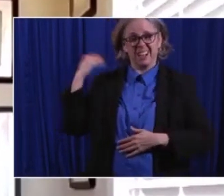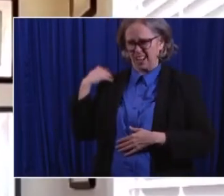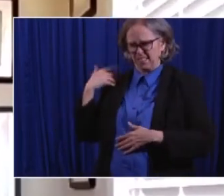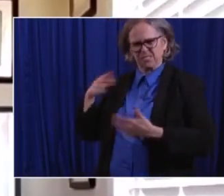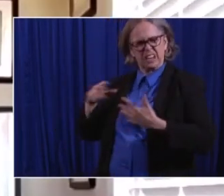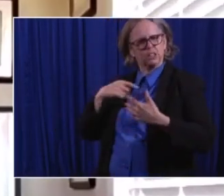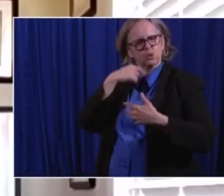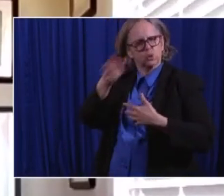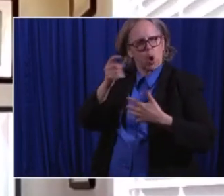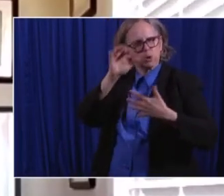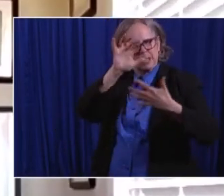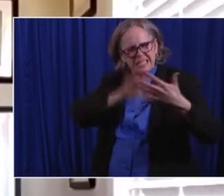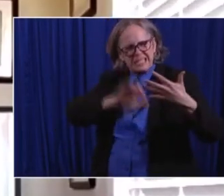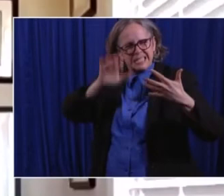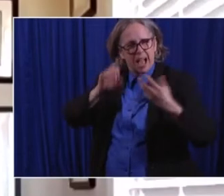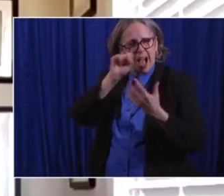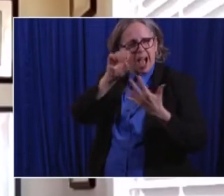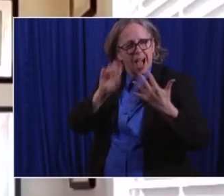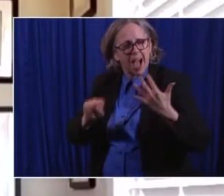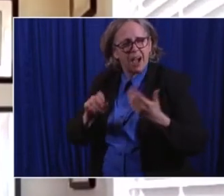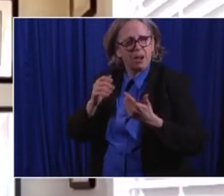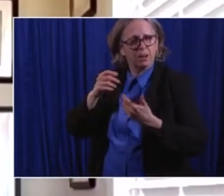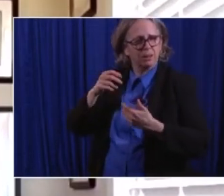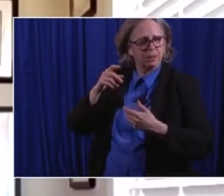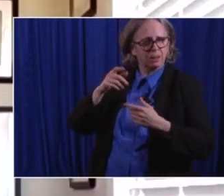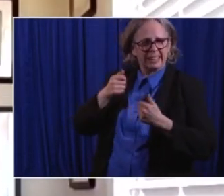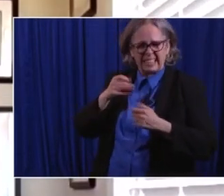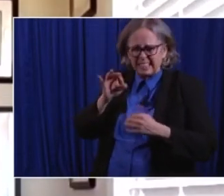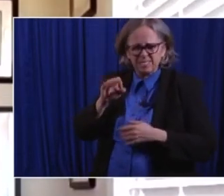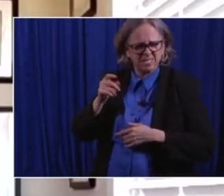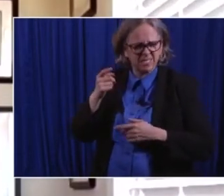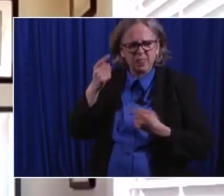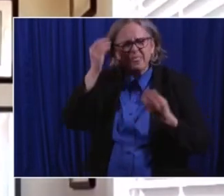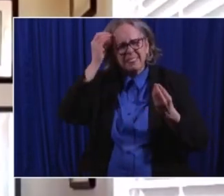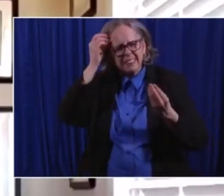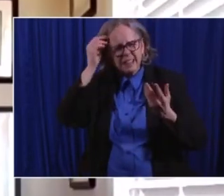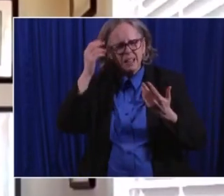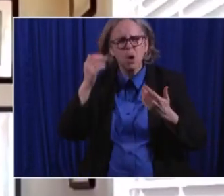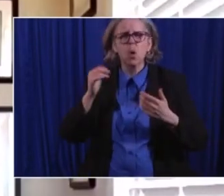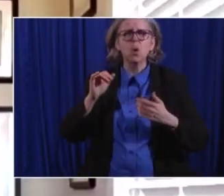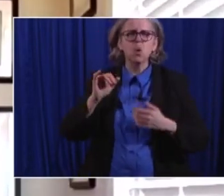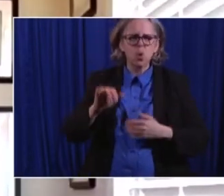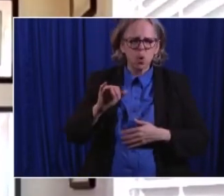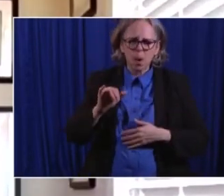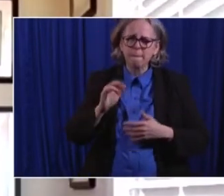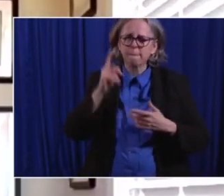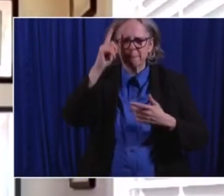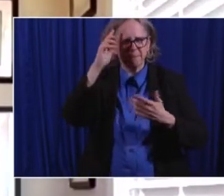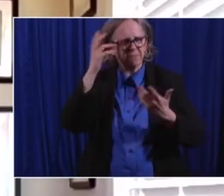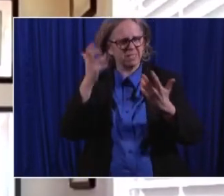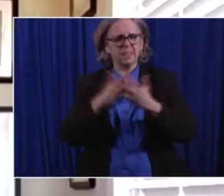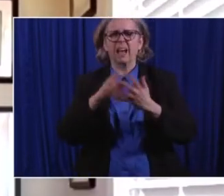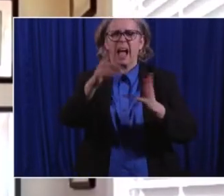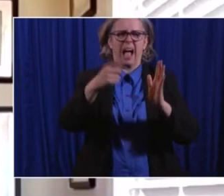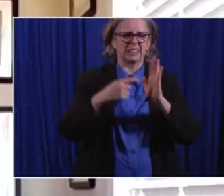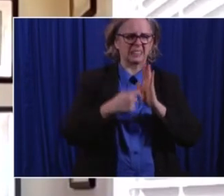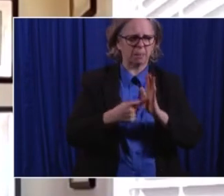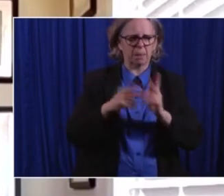as you think about them, they make a lot of sense. As we think about, for example, people with Down syndrome,